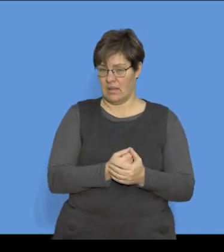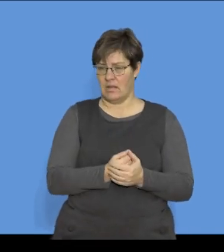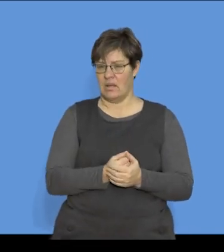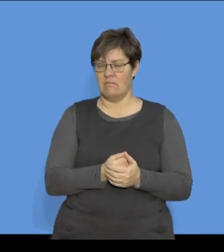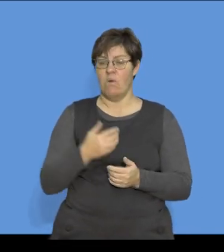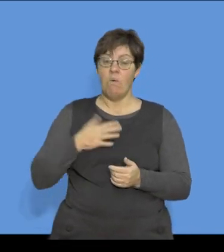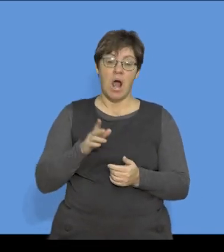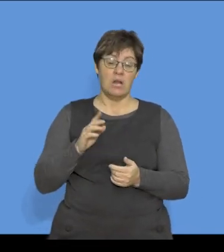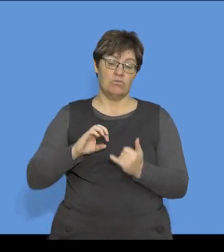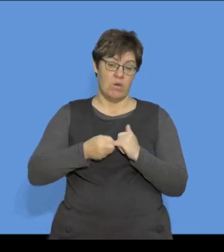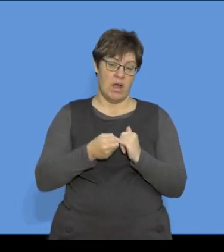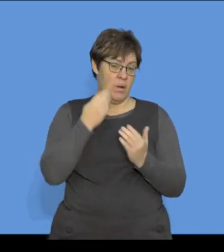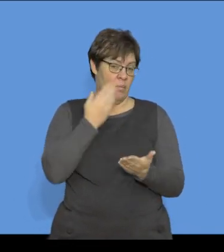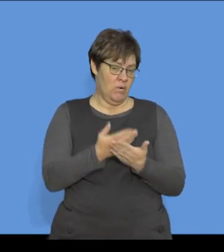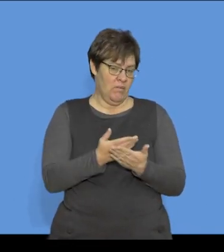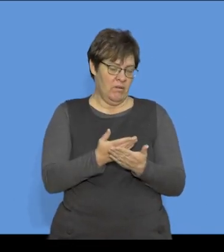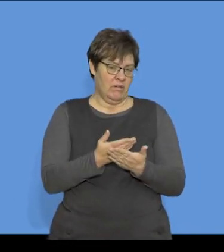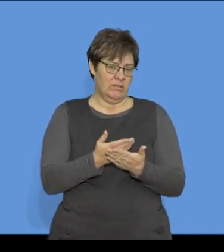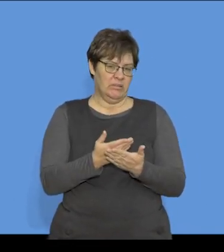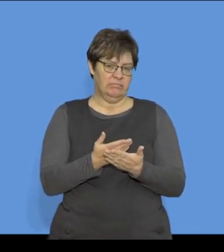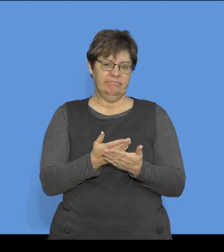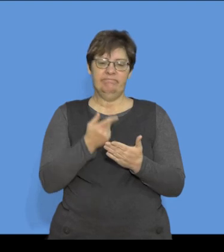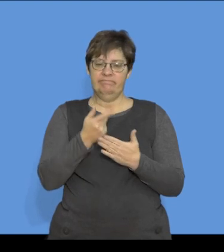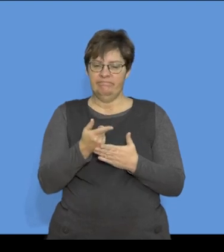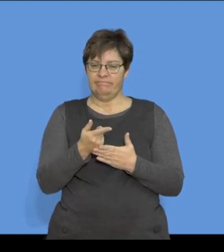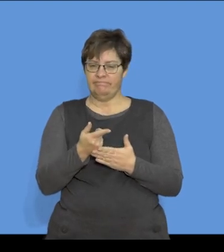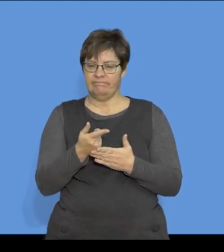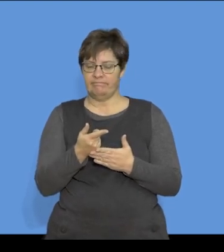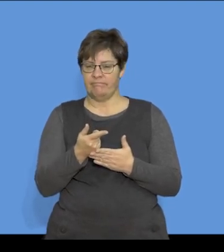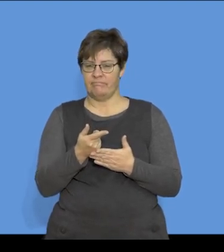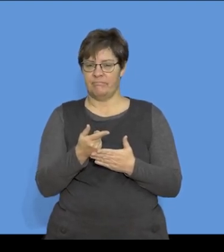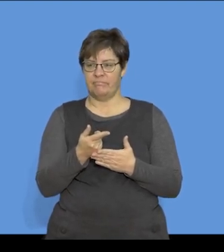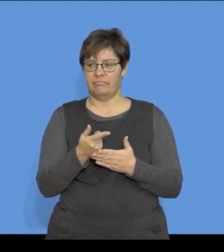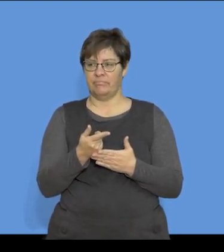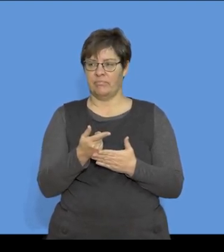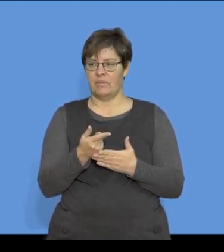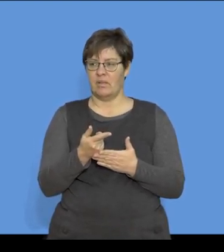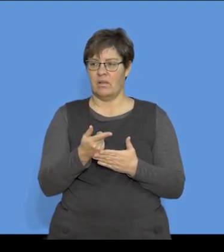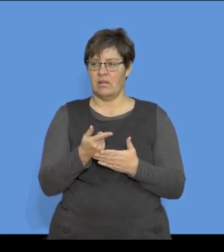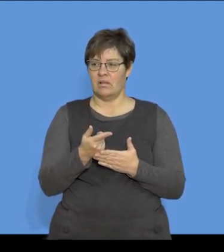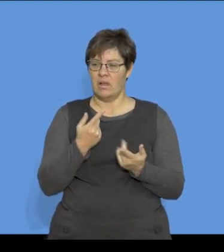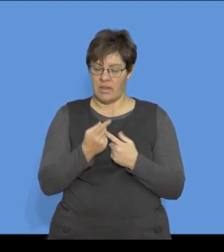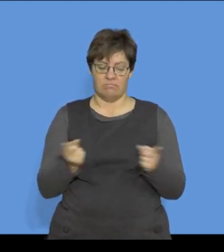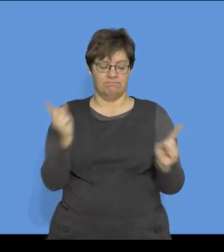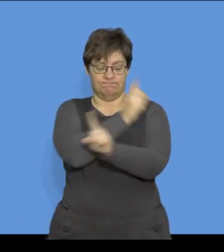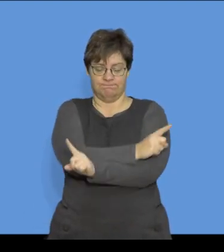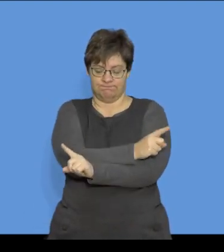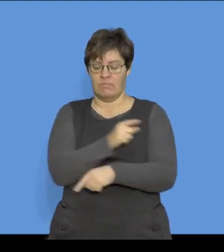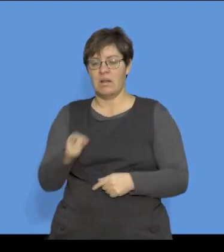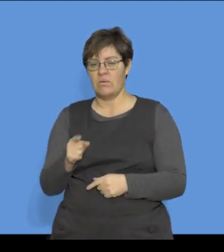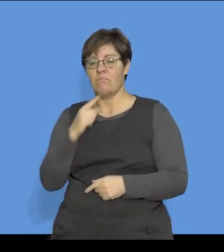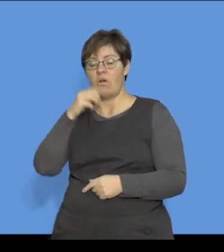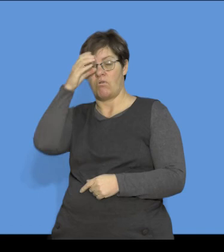prove the converse of this conjuncture, we will also be using the very same thing where we consider the concept